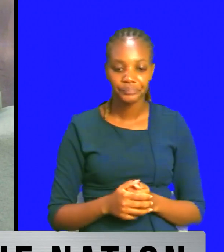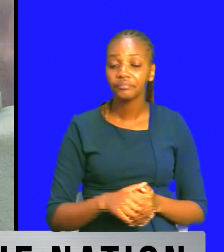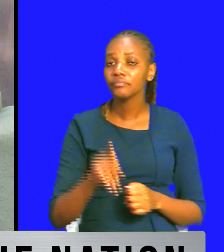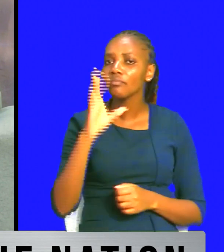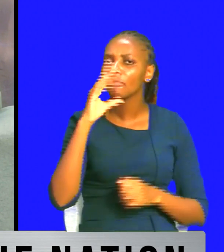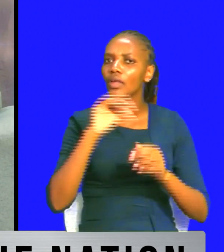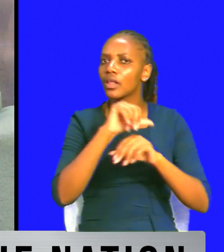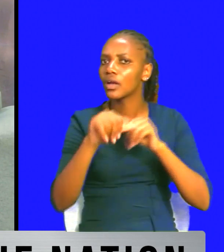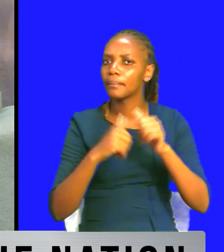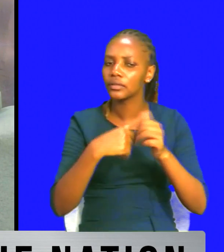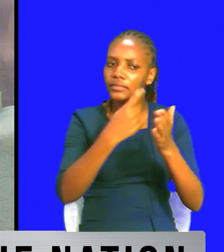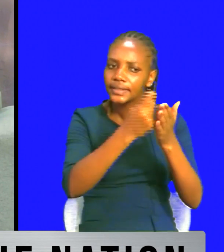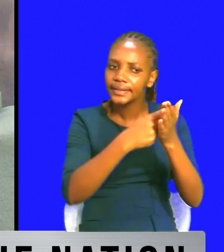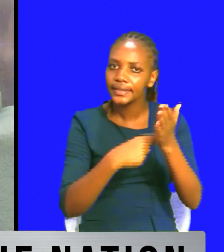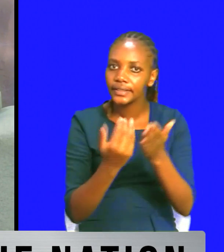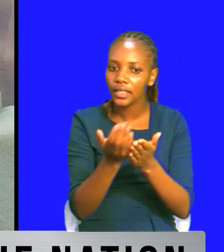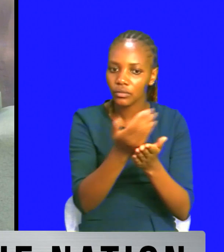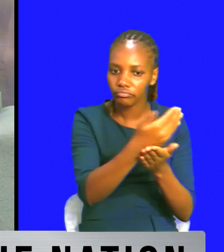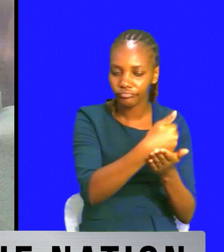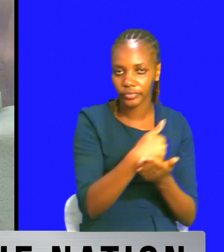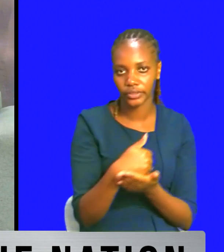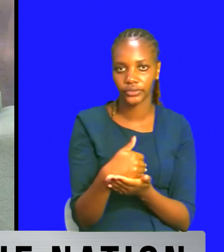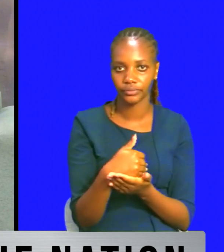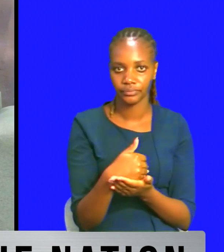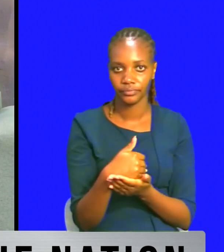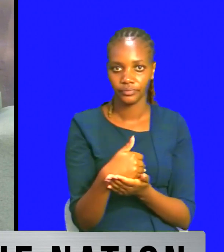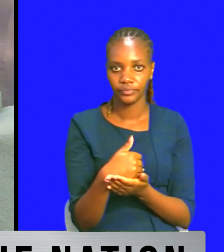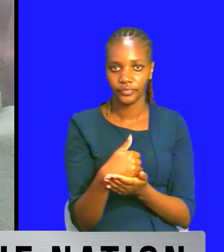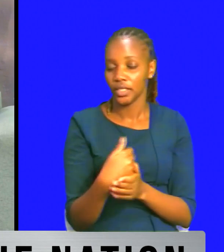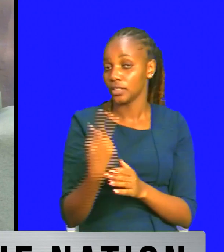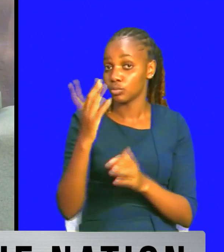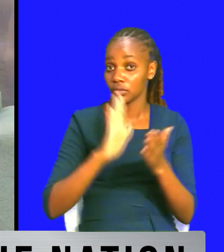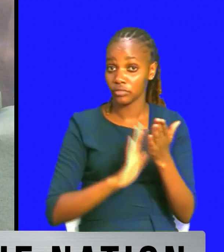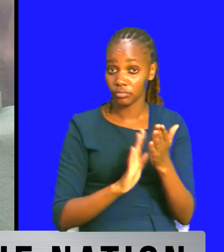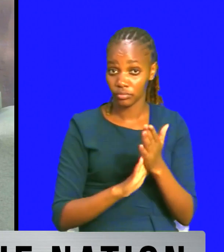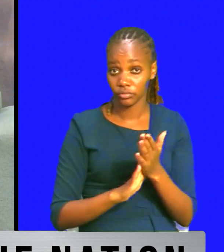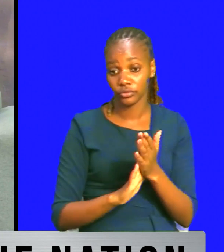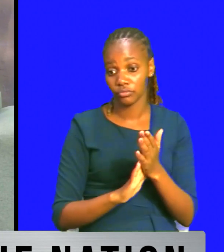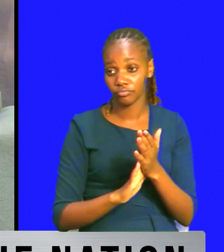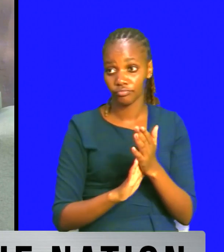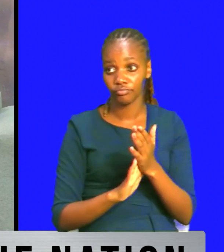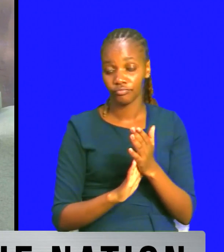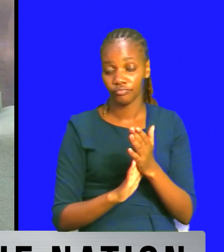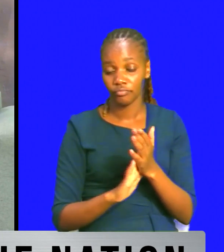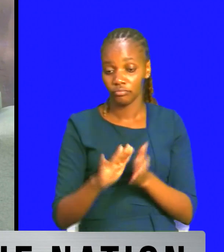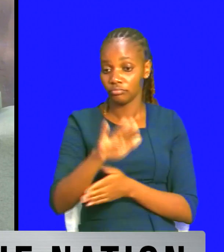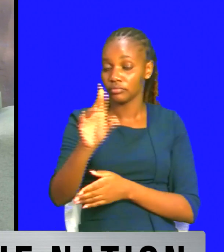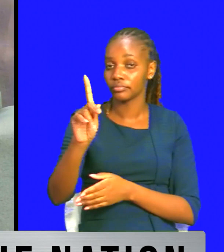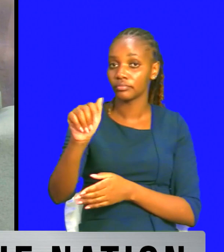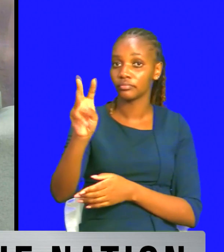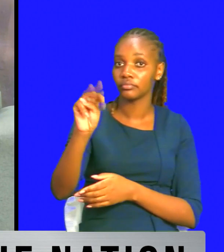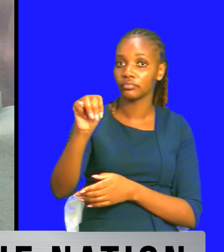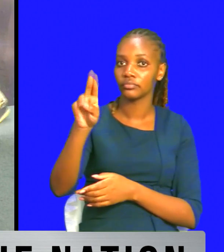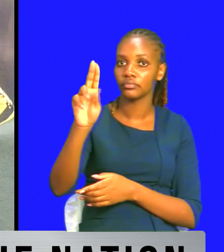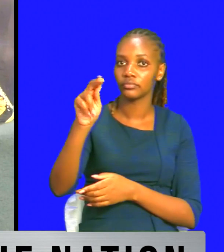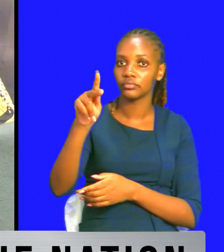talking about signature collections as one of the resolutions that were brought up at Kamukunji. Nicholas?